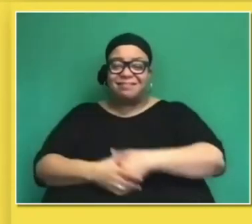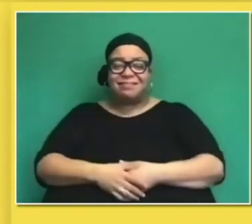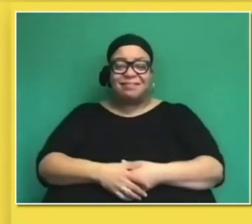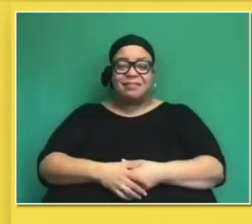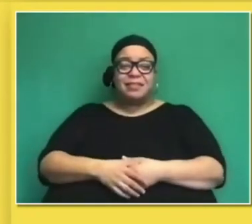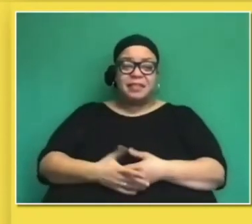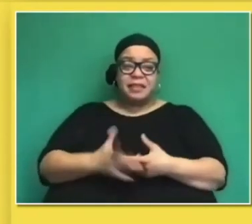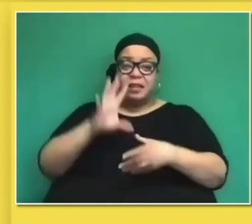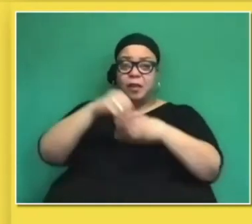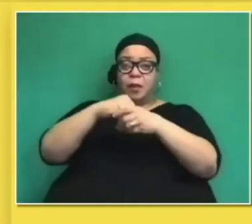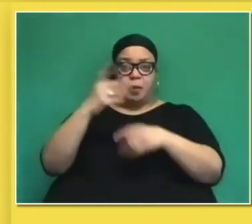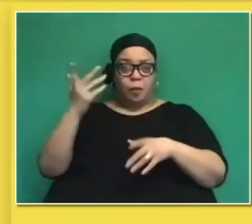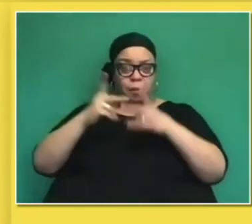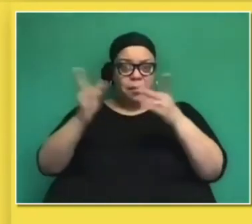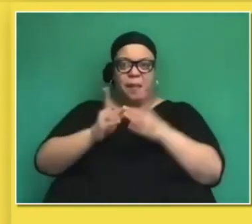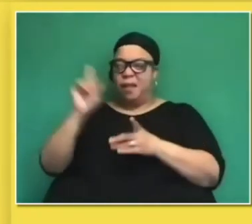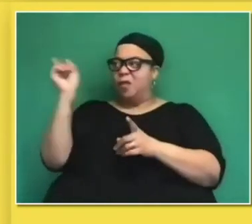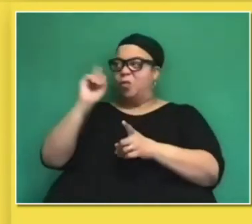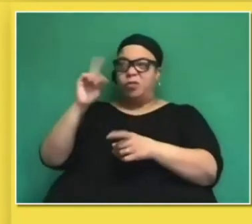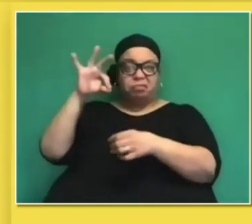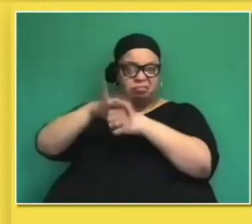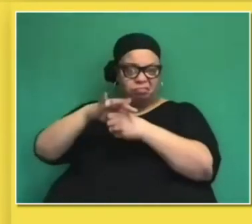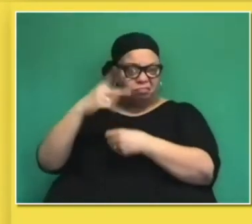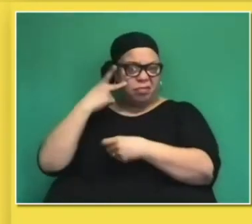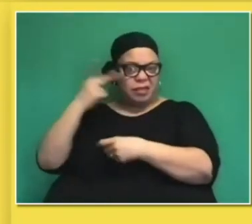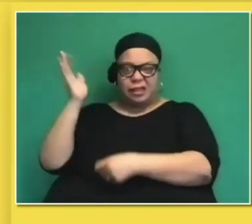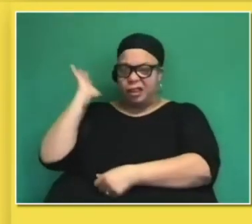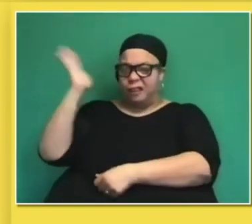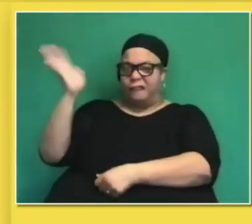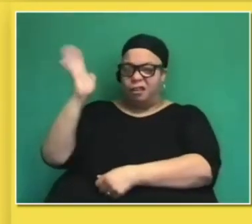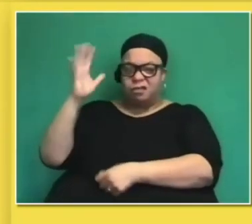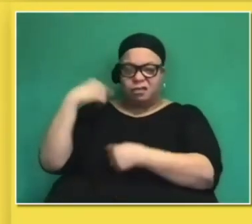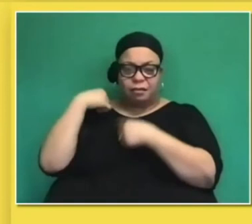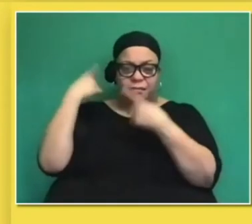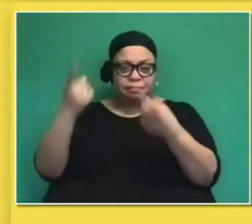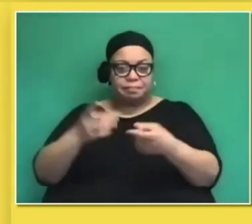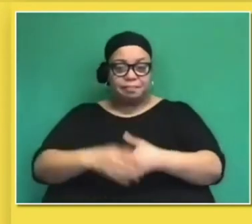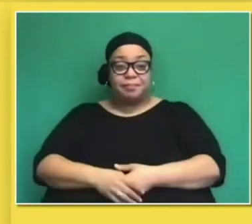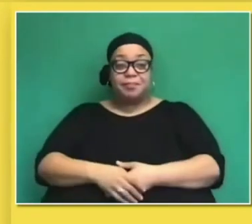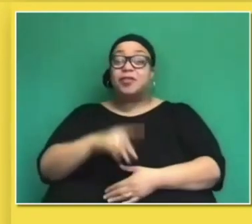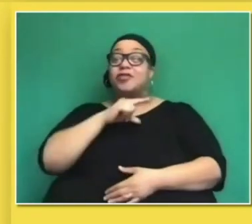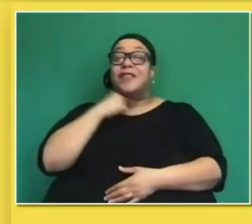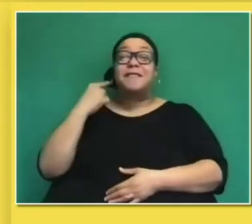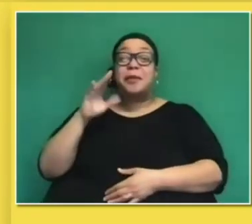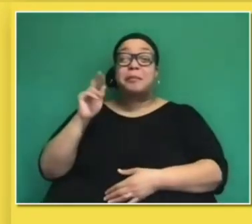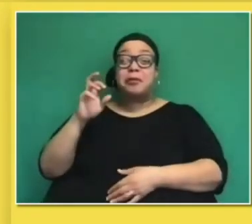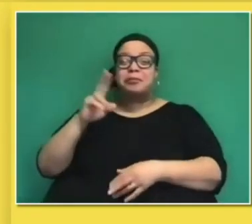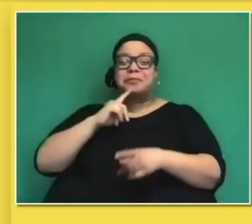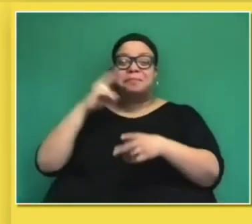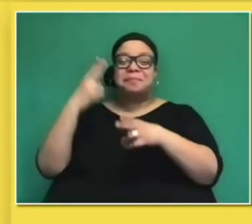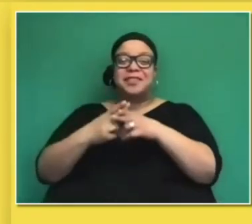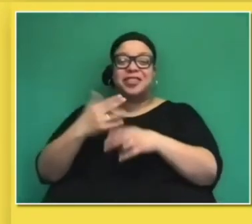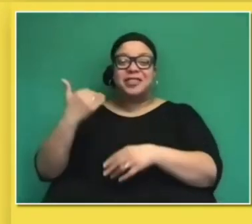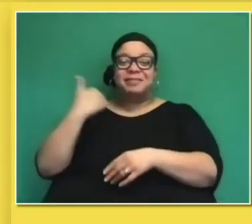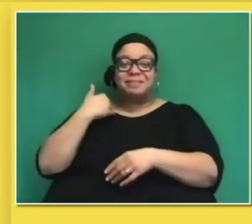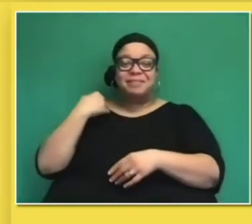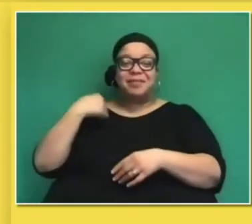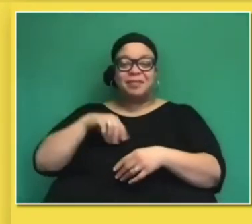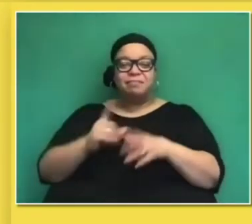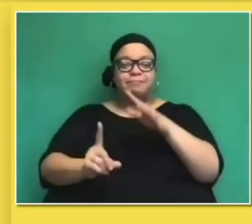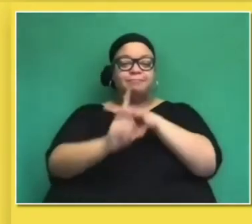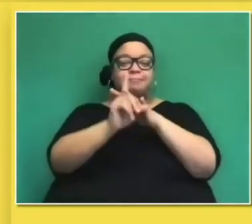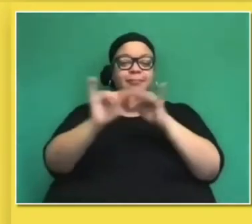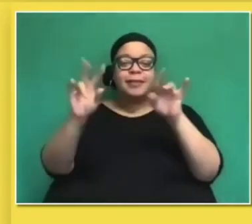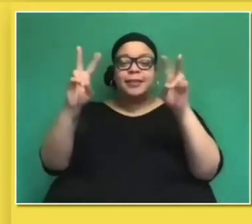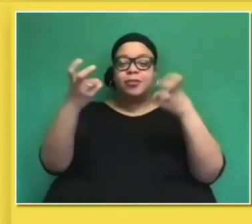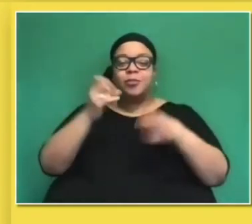we raised the issues of systemic racism and poverty, ecological devastation, militarism, and the